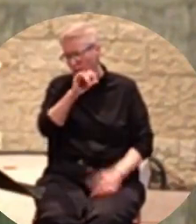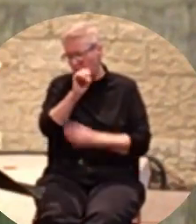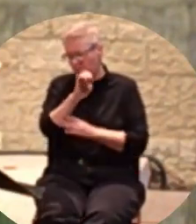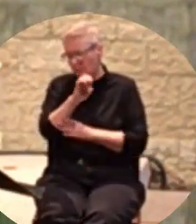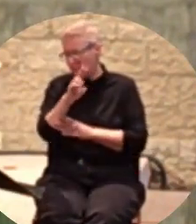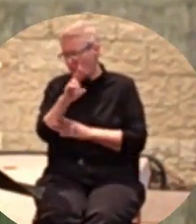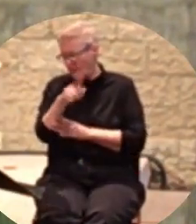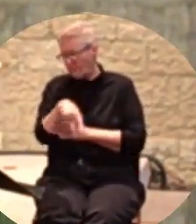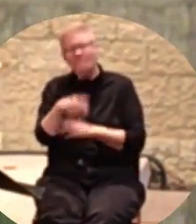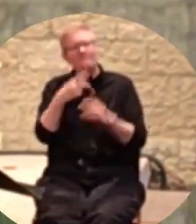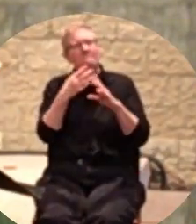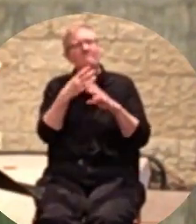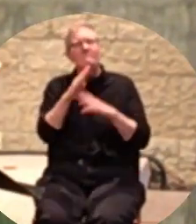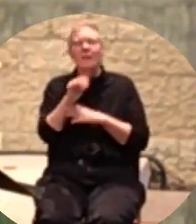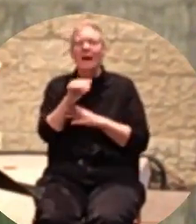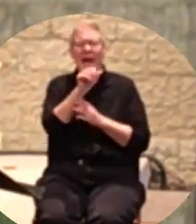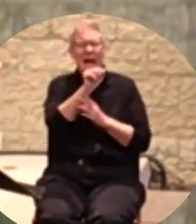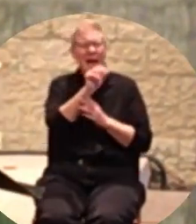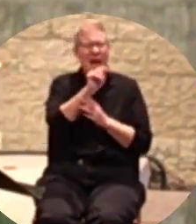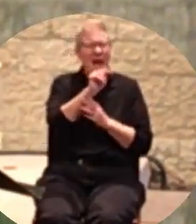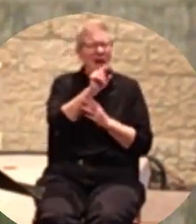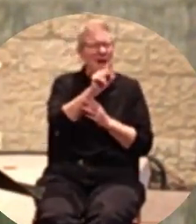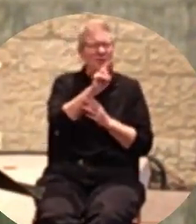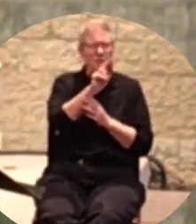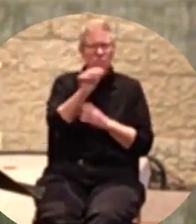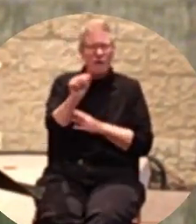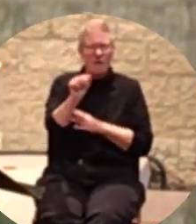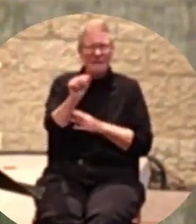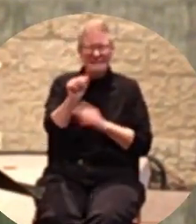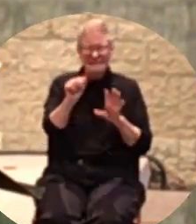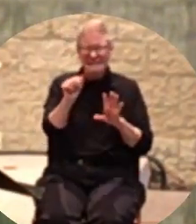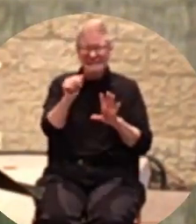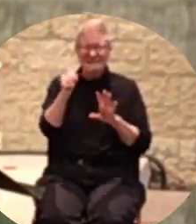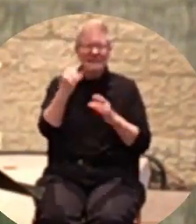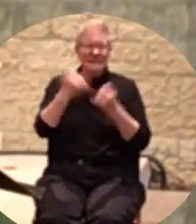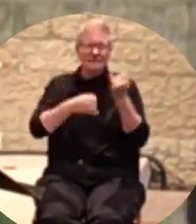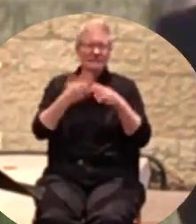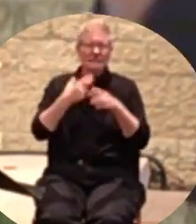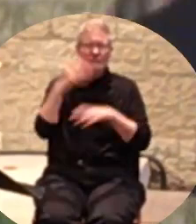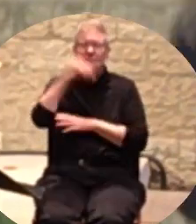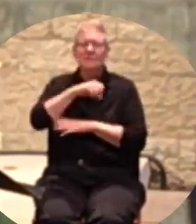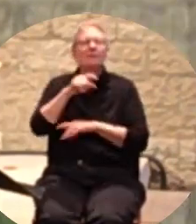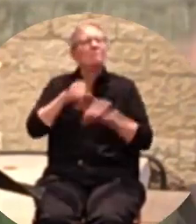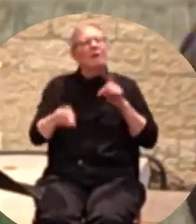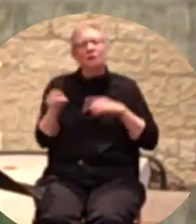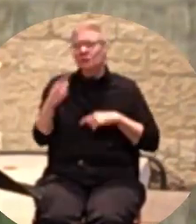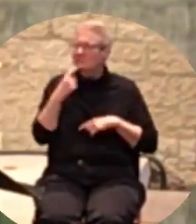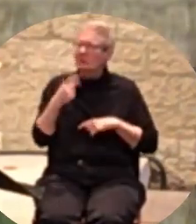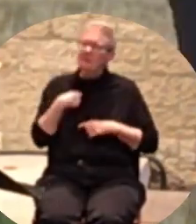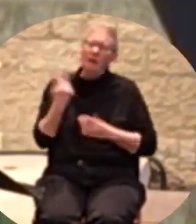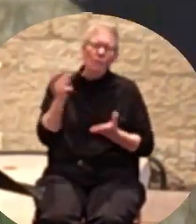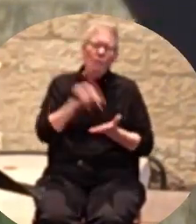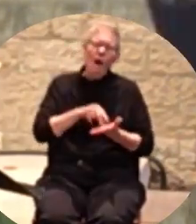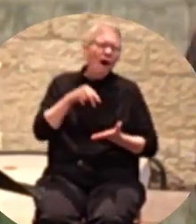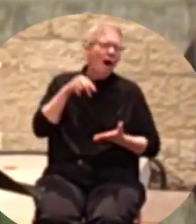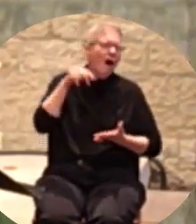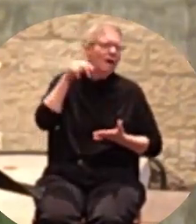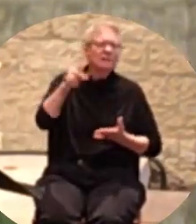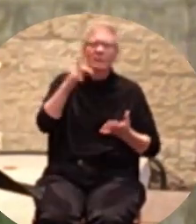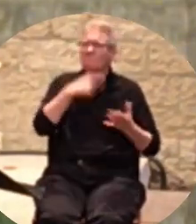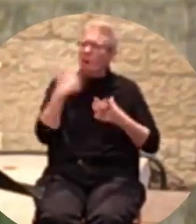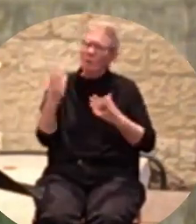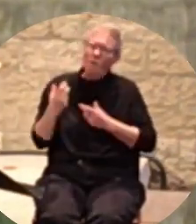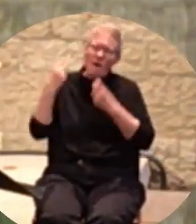went, and I read through, you know, I'll Rise Up, I'll Rise Up. And she repeats this over and over in each and